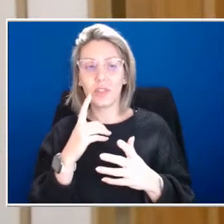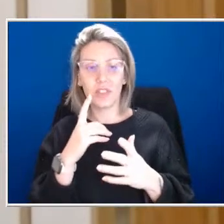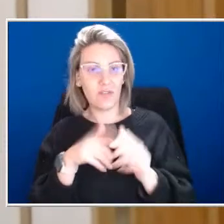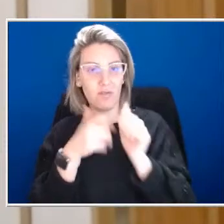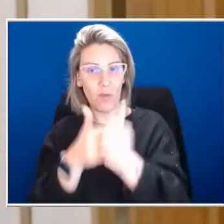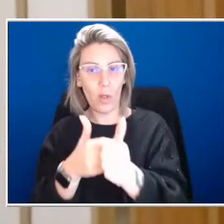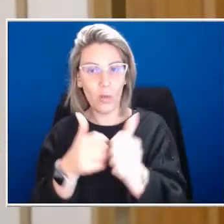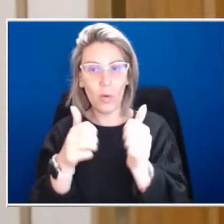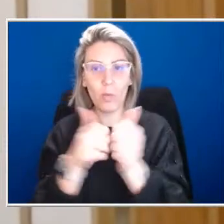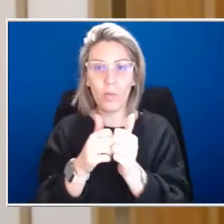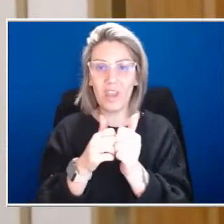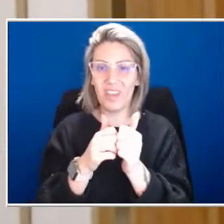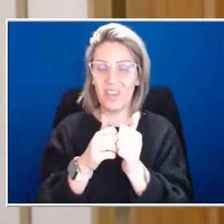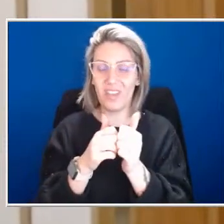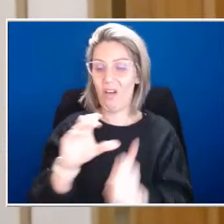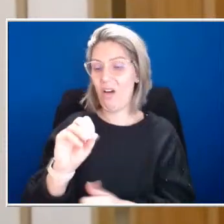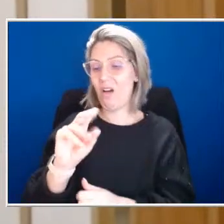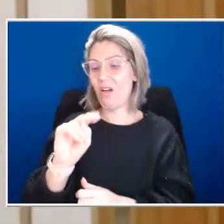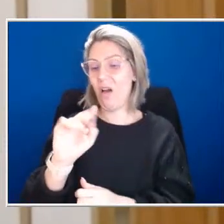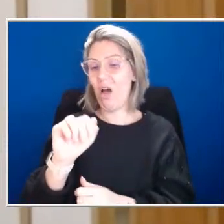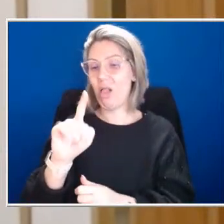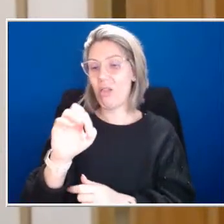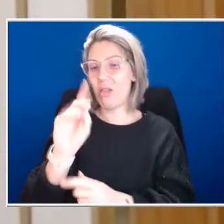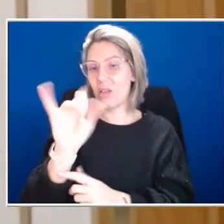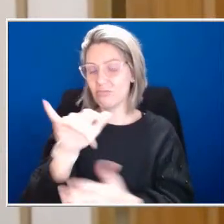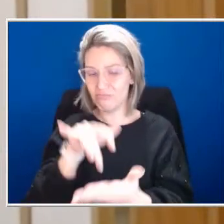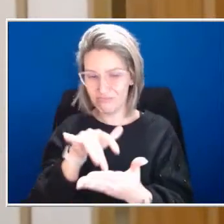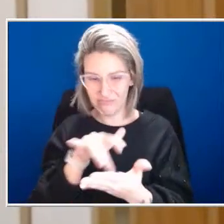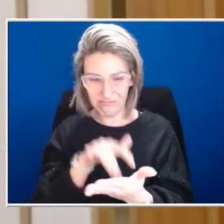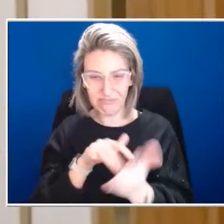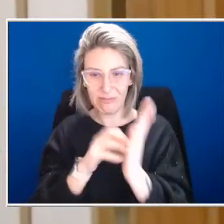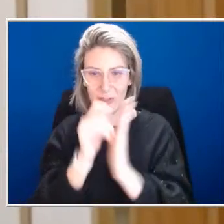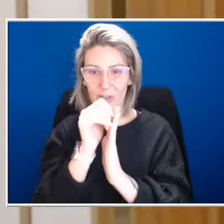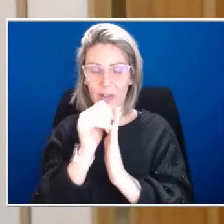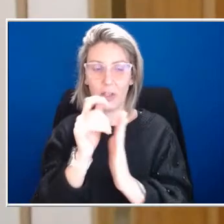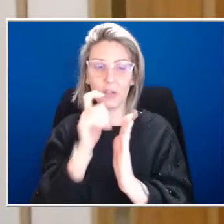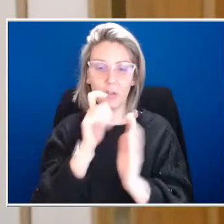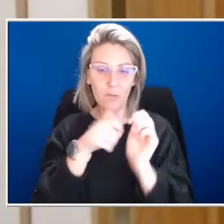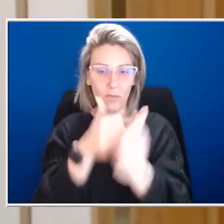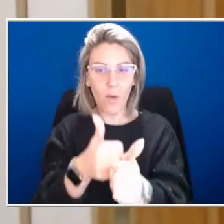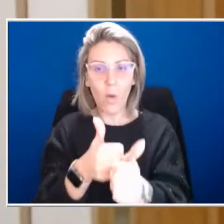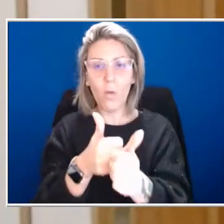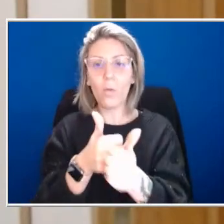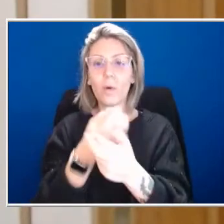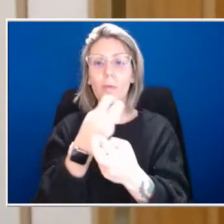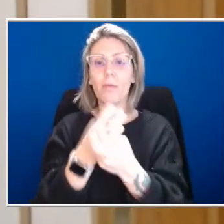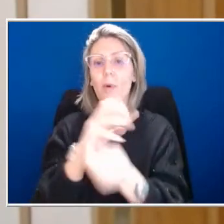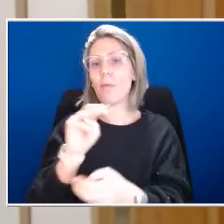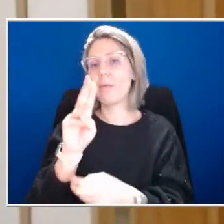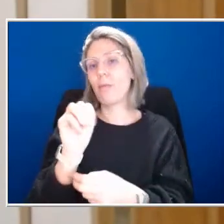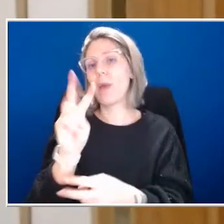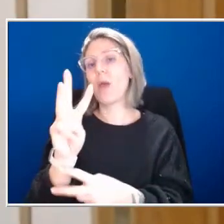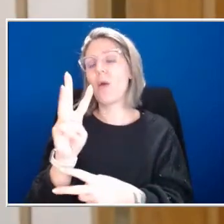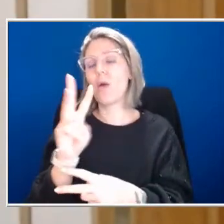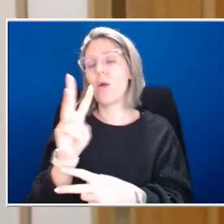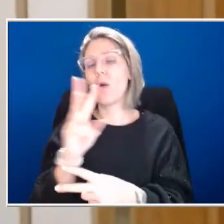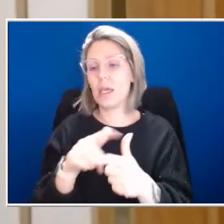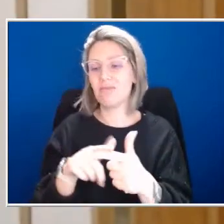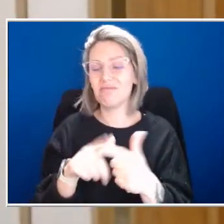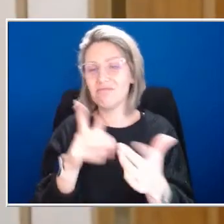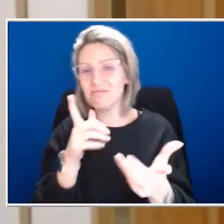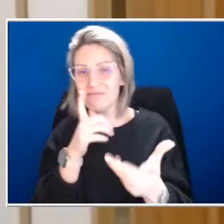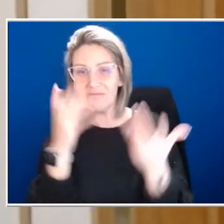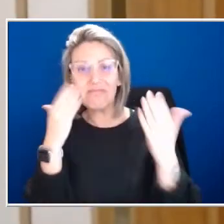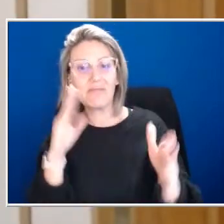focusing on the bone marrow and not taking into account this could affect his heart. And that's when he came to us, followed with us,